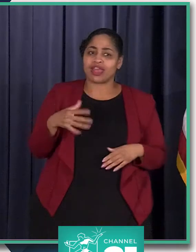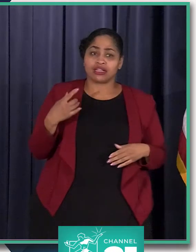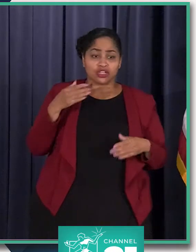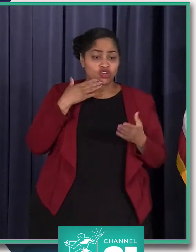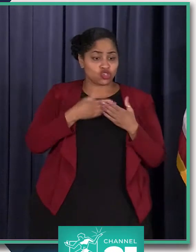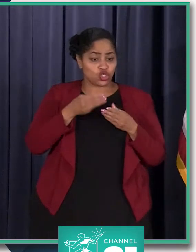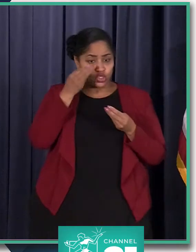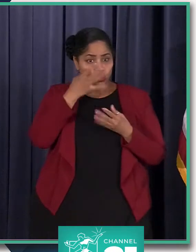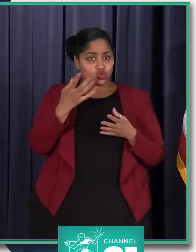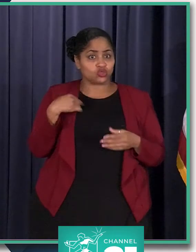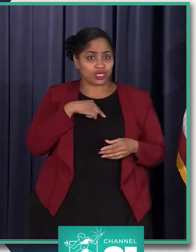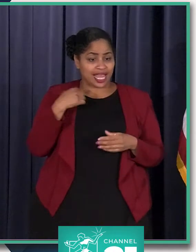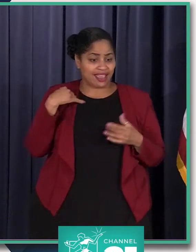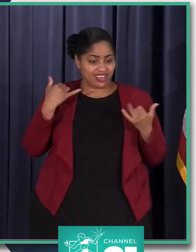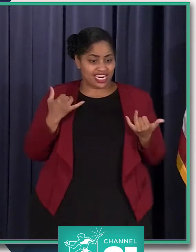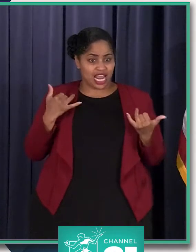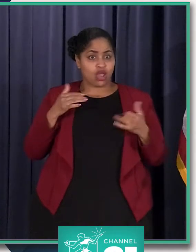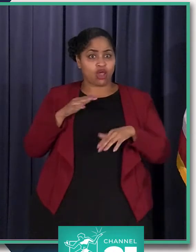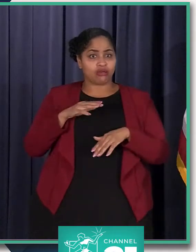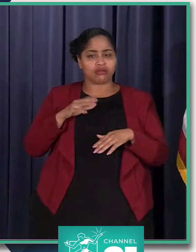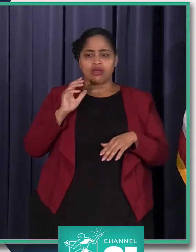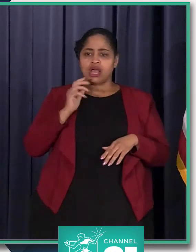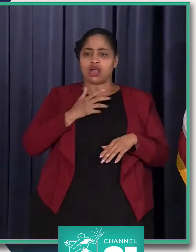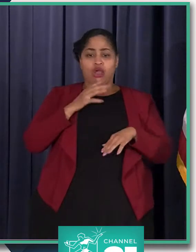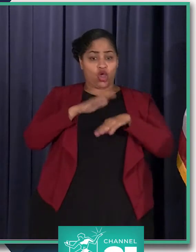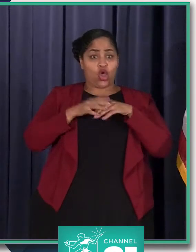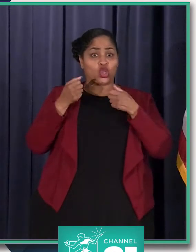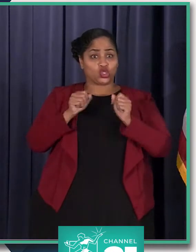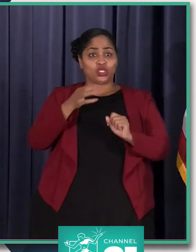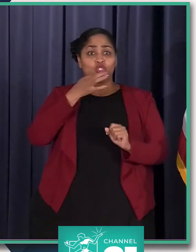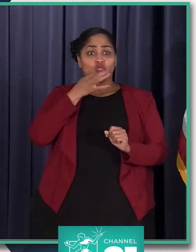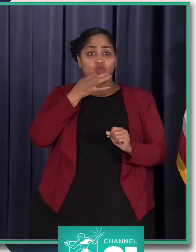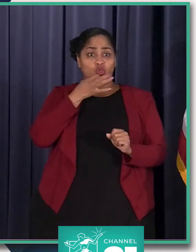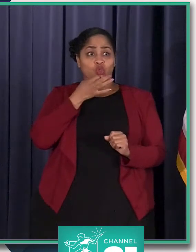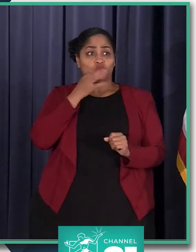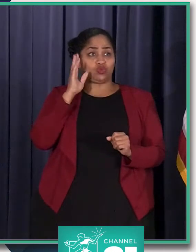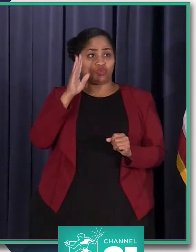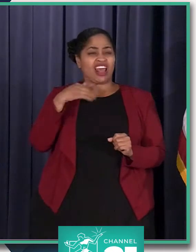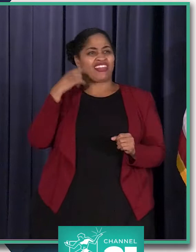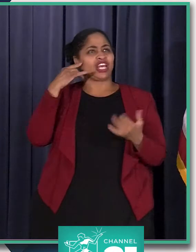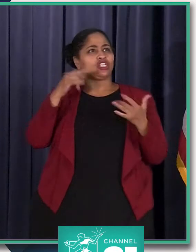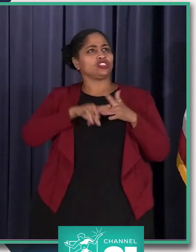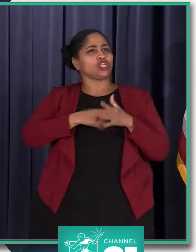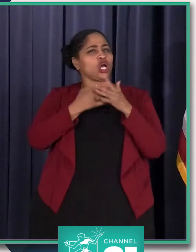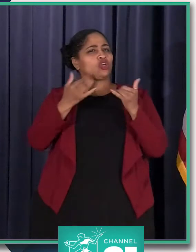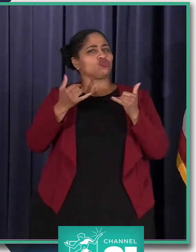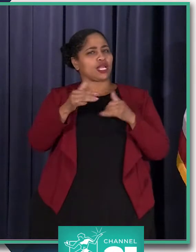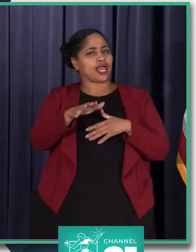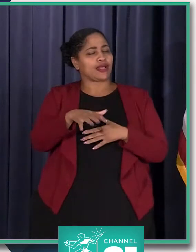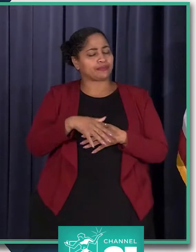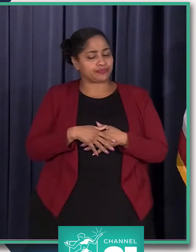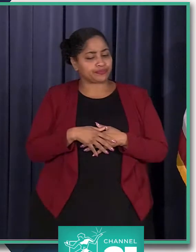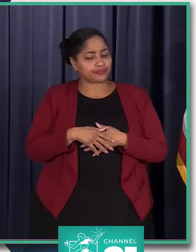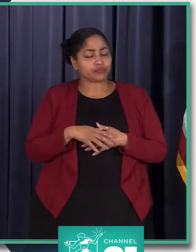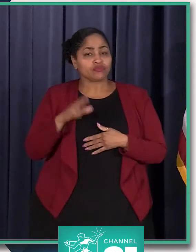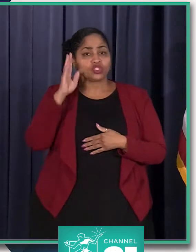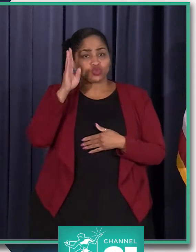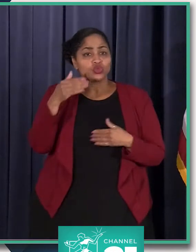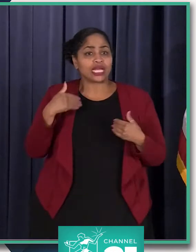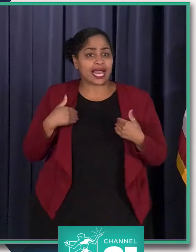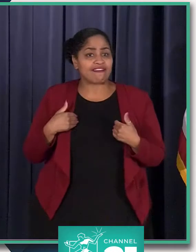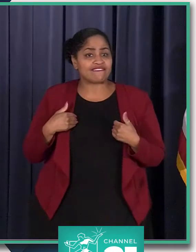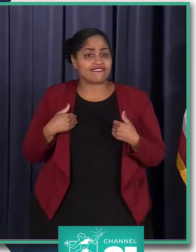an RFP that is out on the street, or should be out on the street soon. I believe it was today. That's going